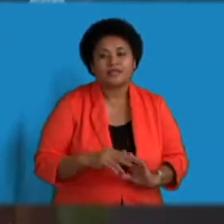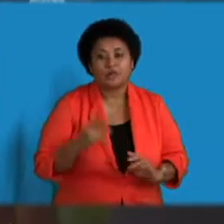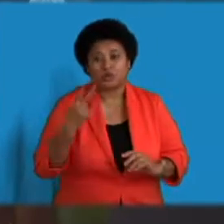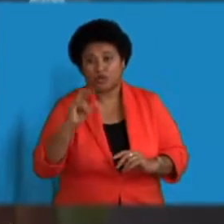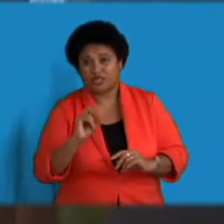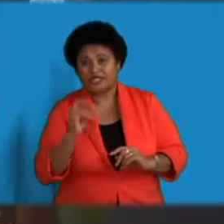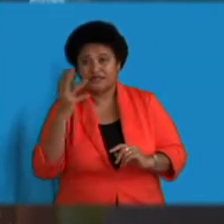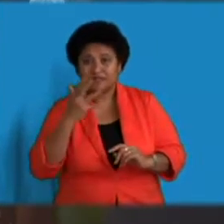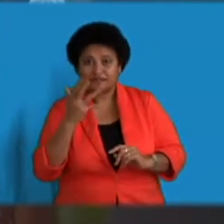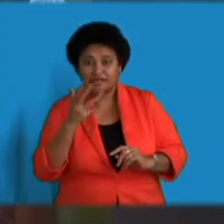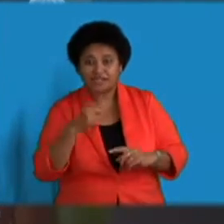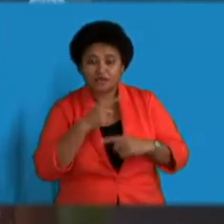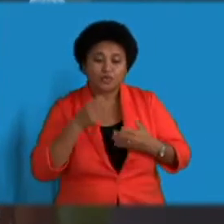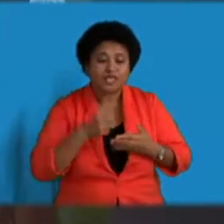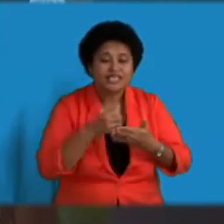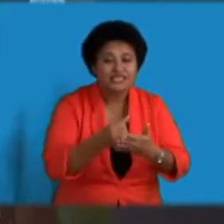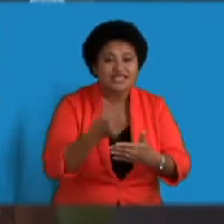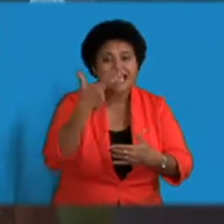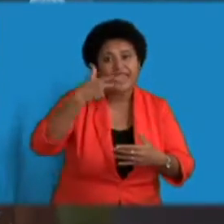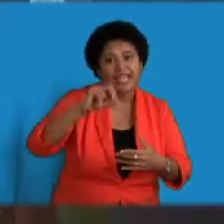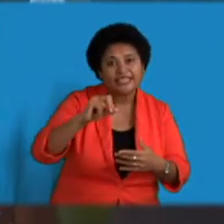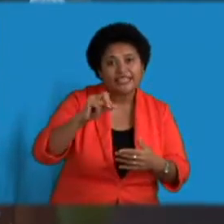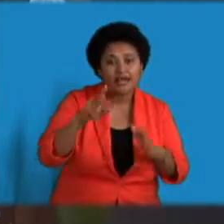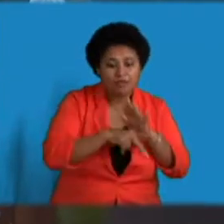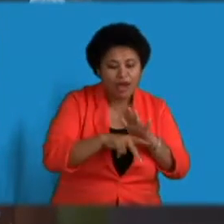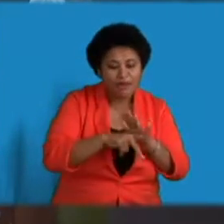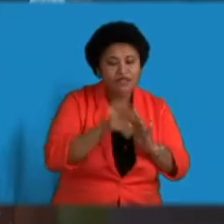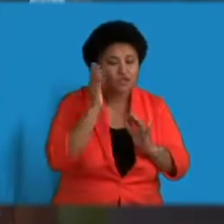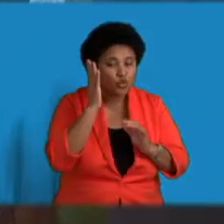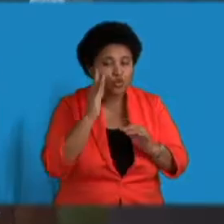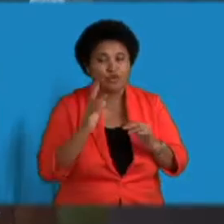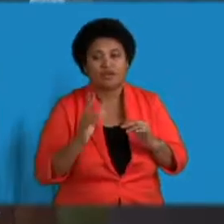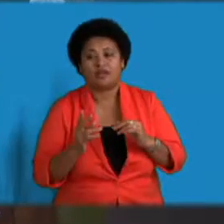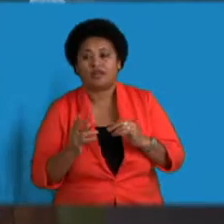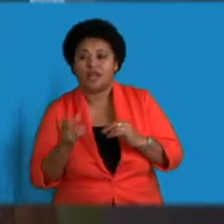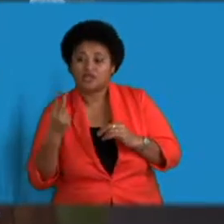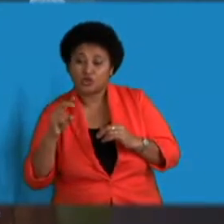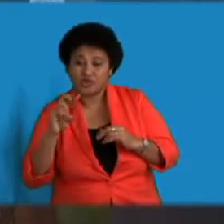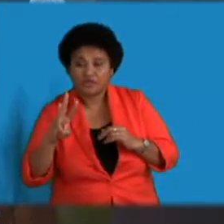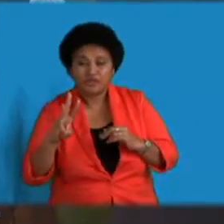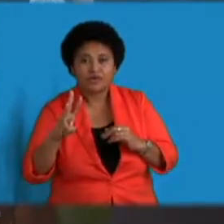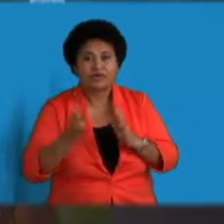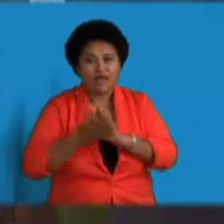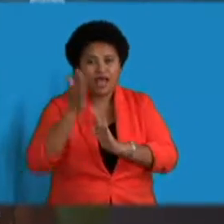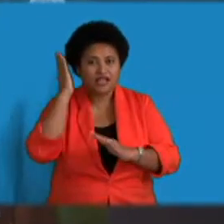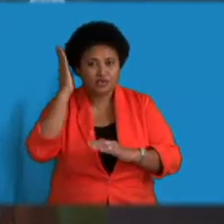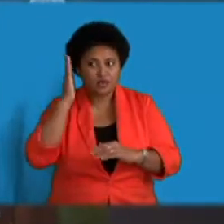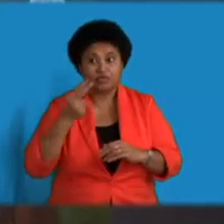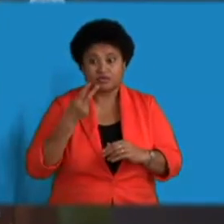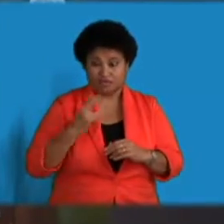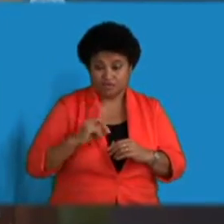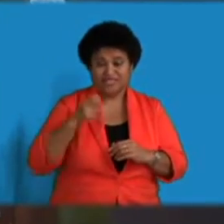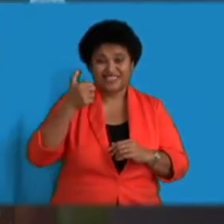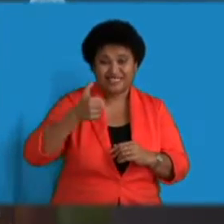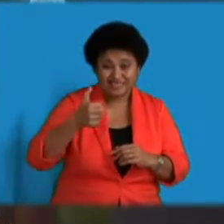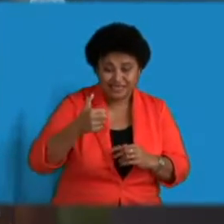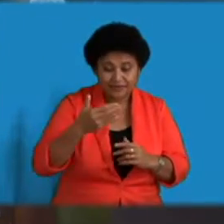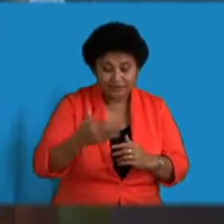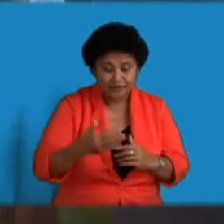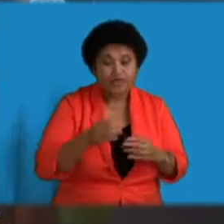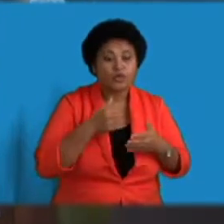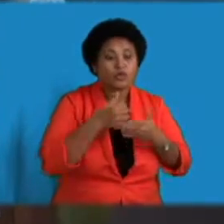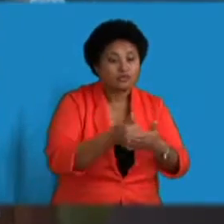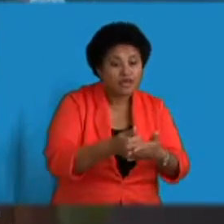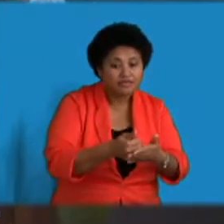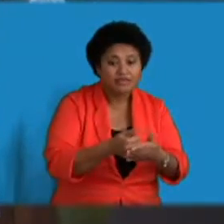we assisted 80 primary school and 23 secondary school. In 2016, we assisted 77 primary school and 30